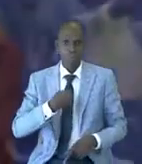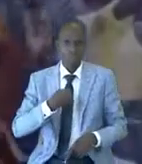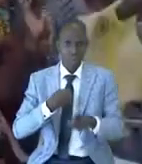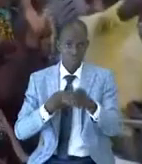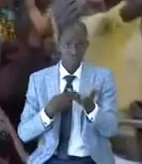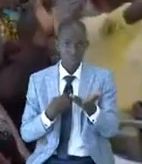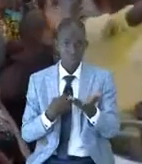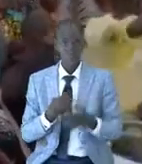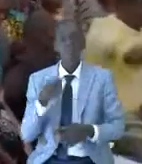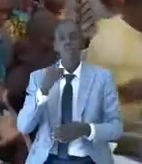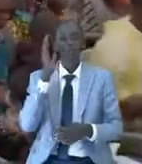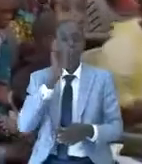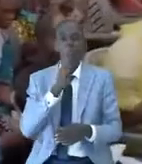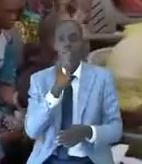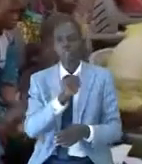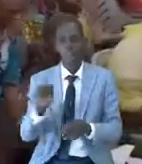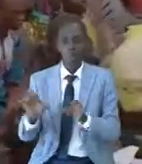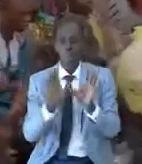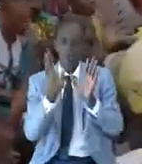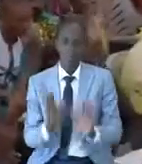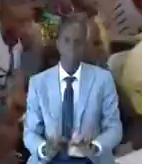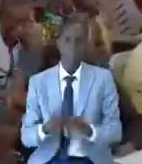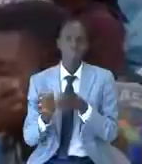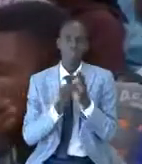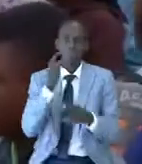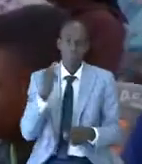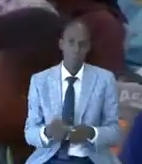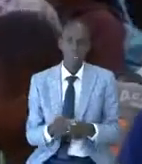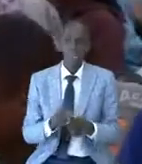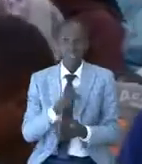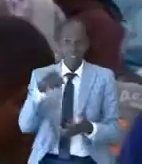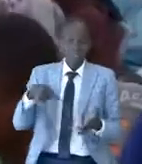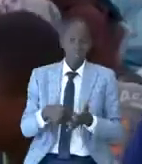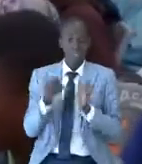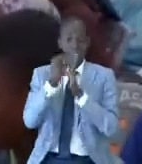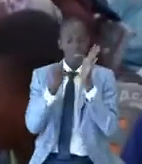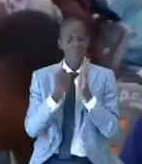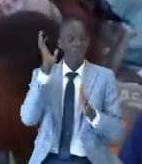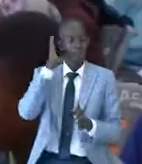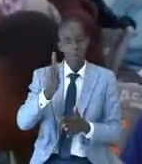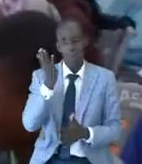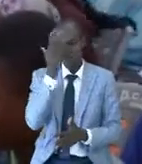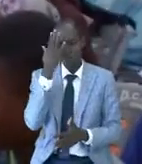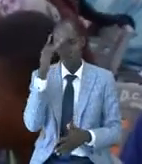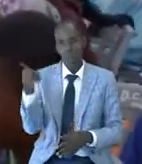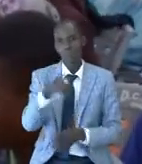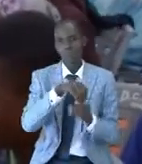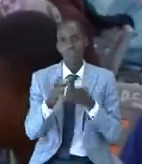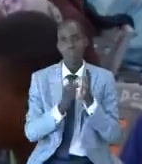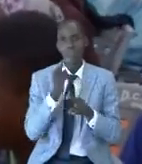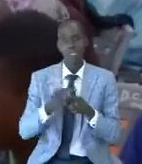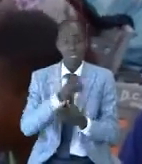she there? A performer. This stage will recognize you. This nation